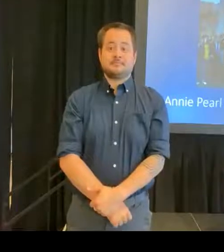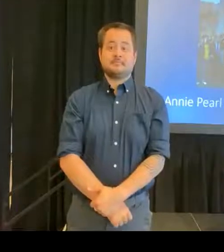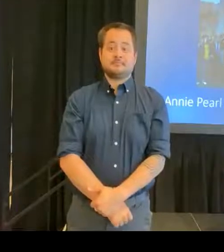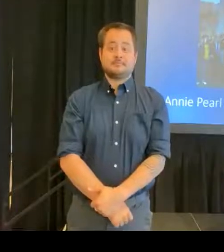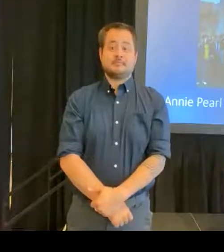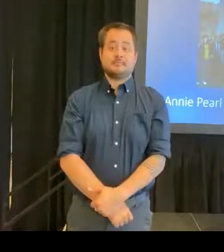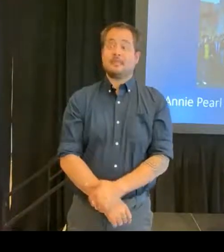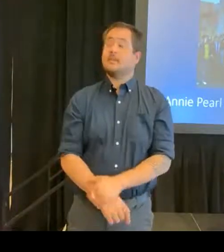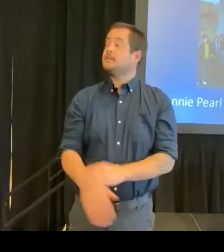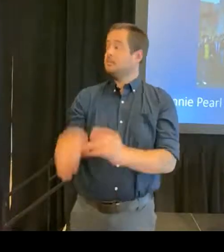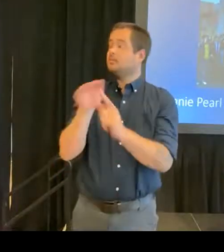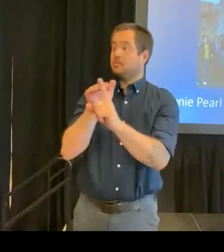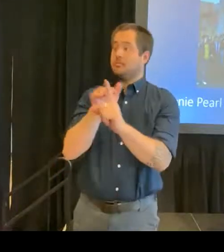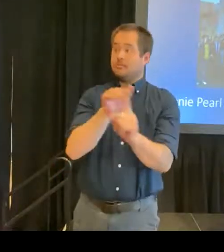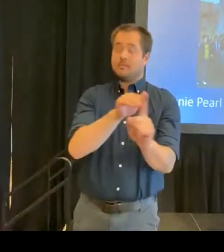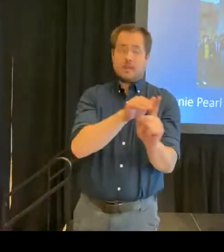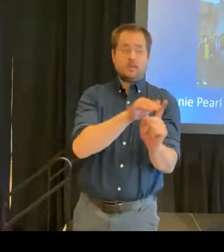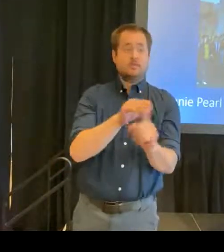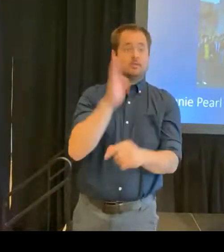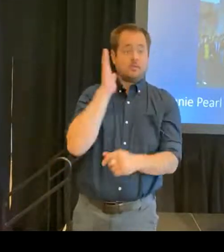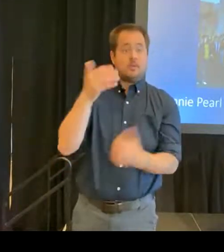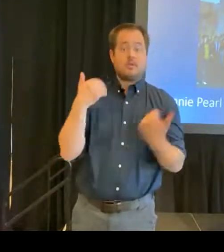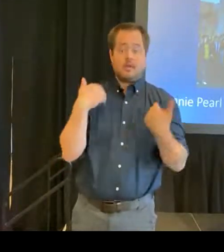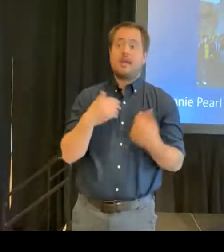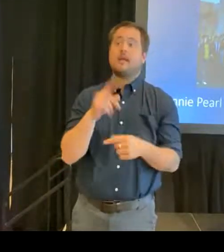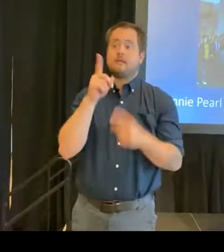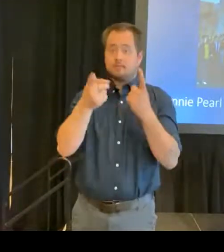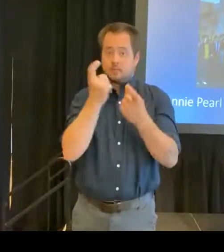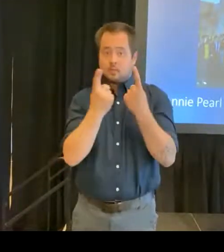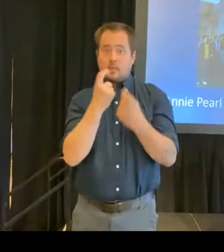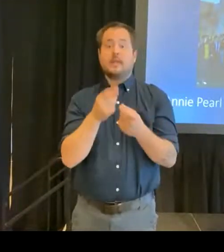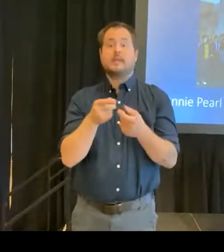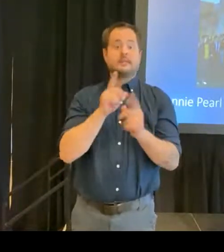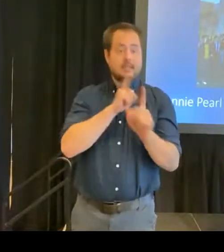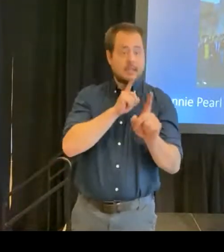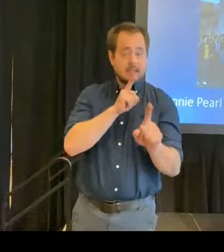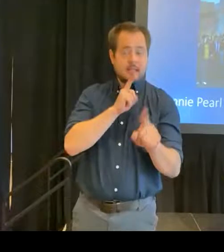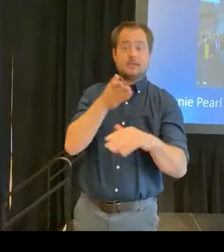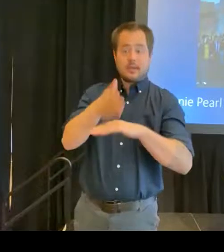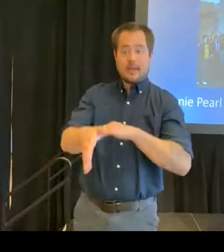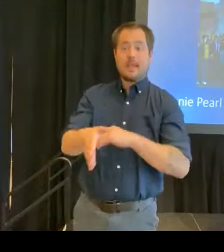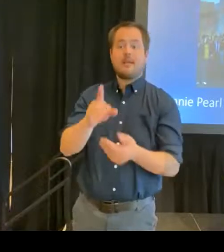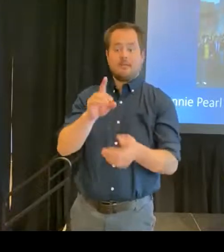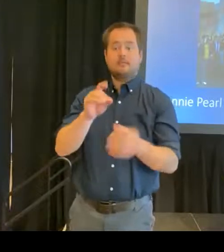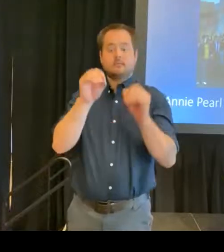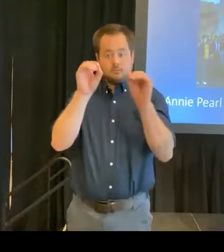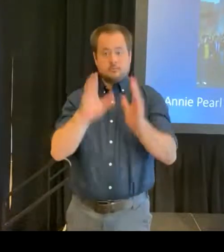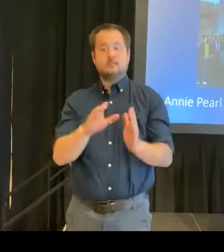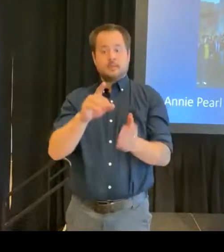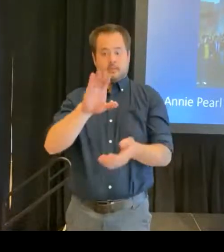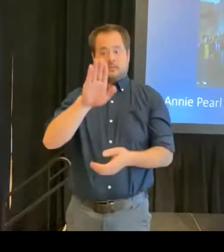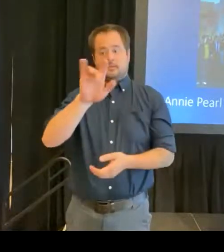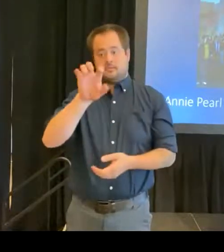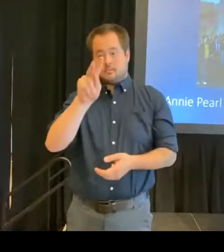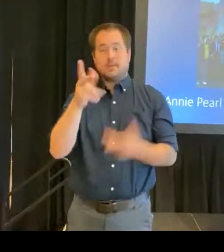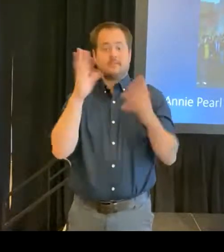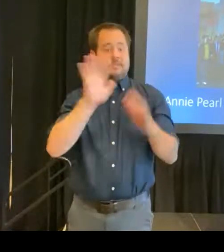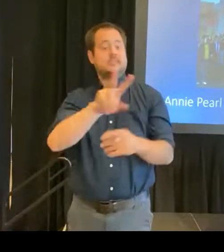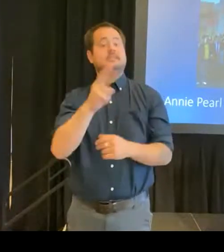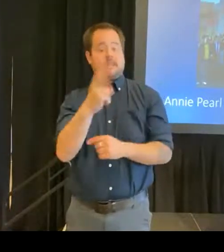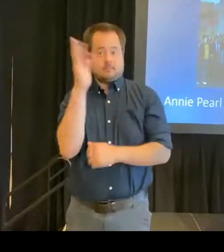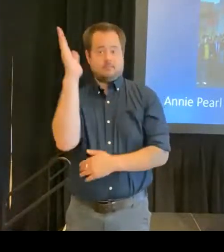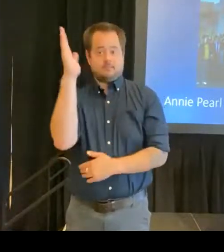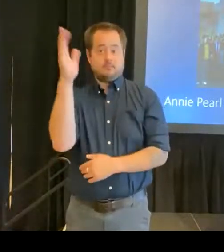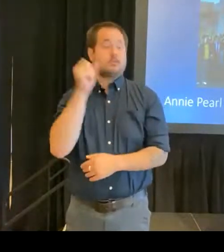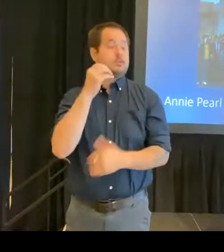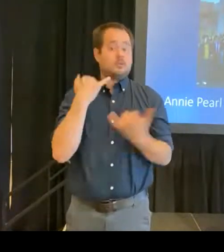And just a reminder that we'll have a question and answer session after Professor Block finishes his second presentation. So I'll